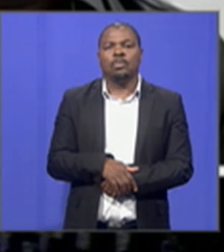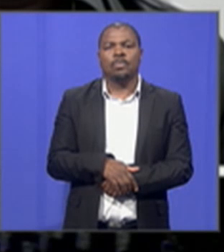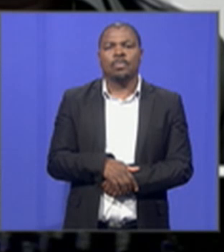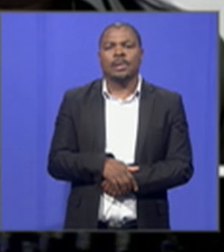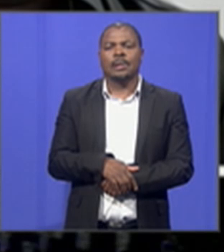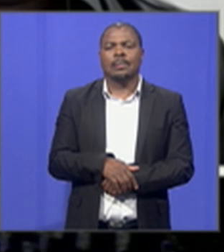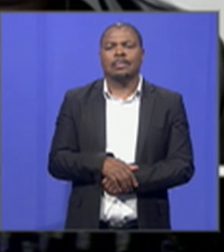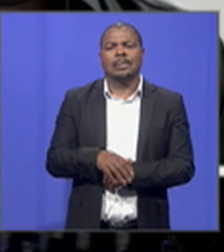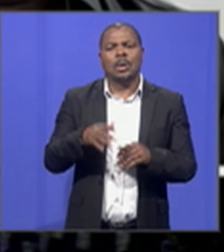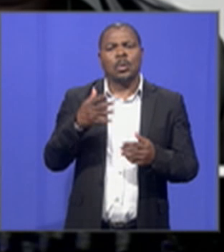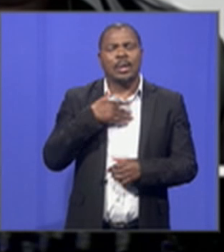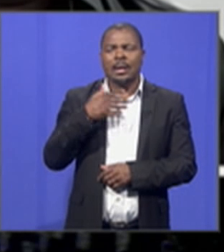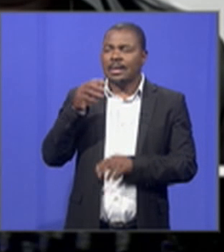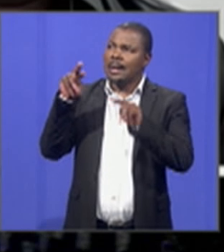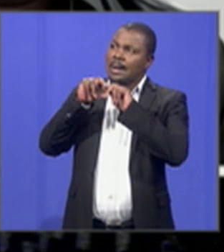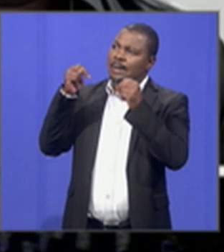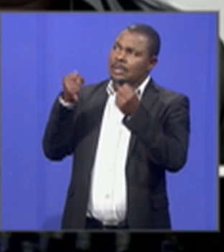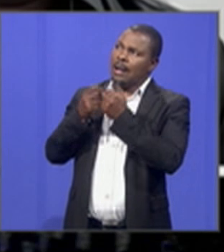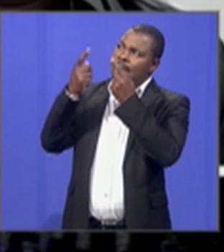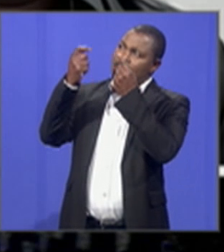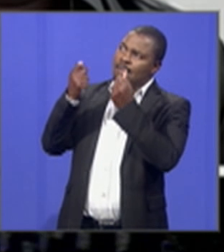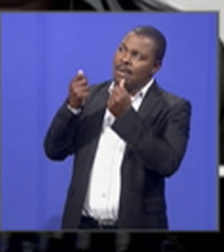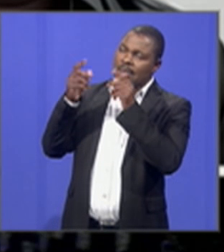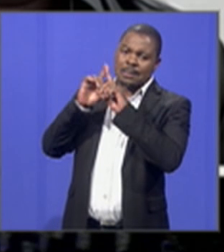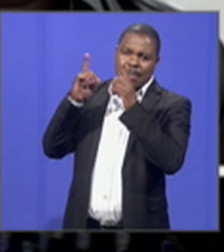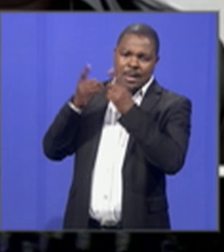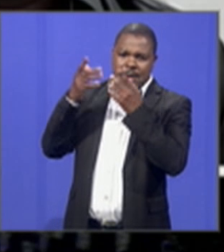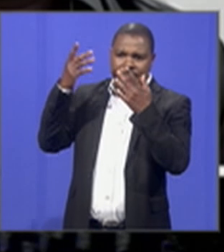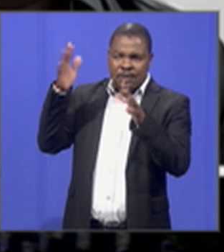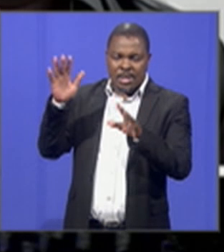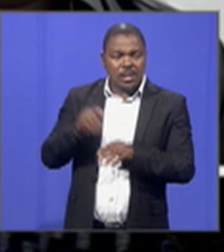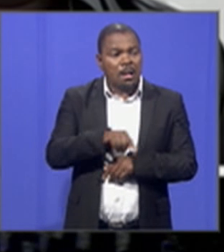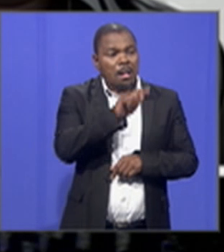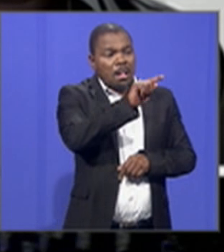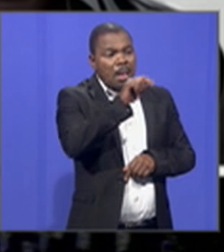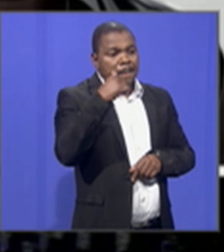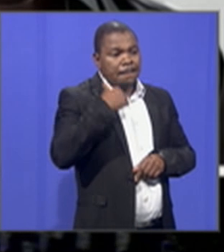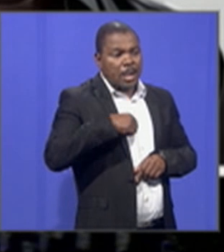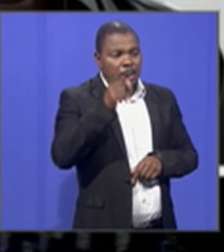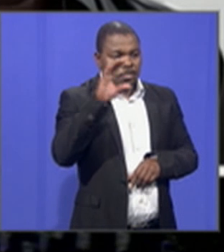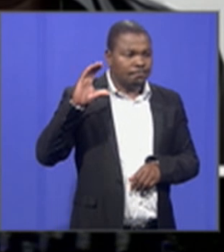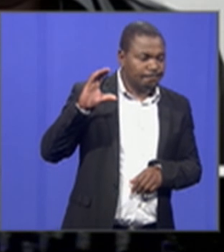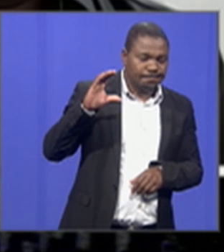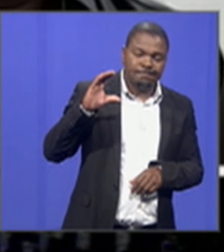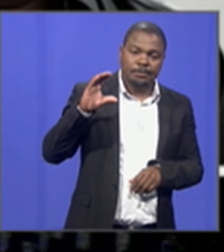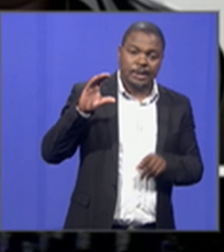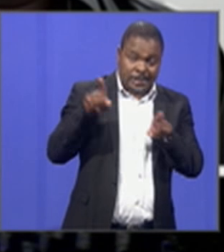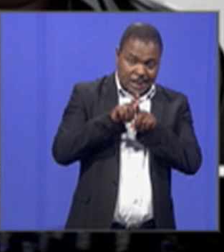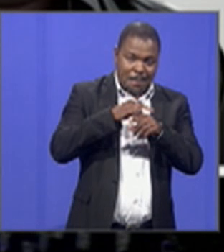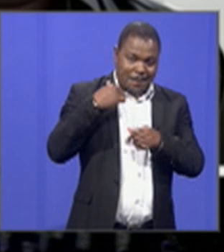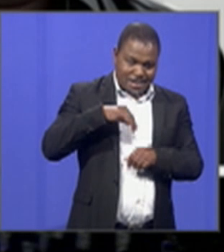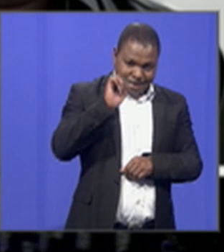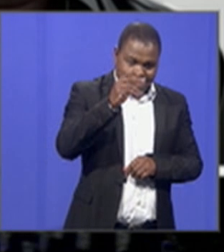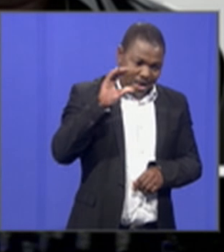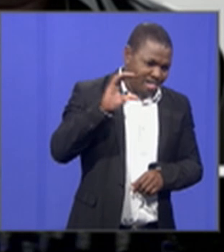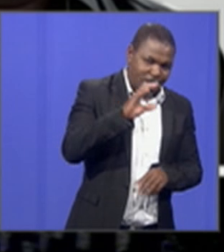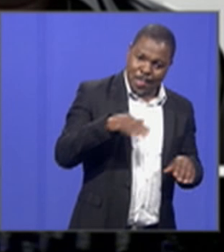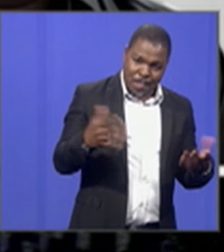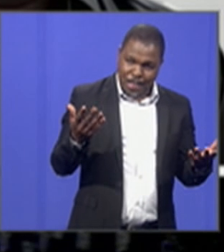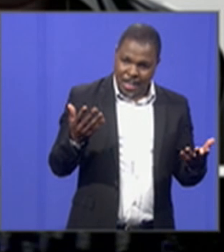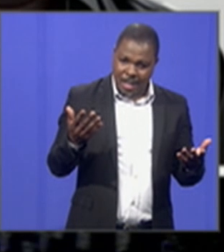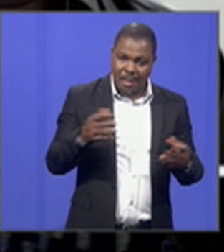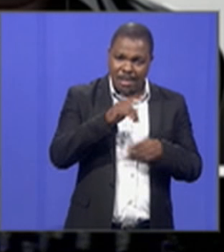tše dingwe re bone kgoro ya bosetšhaba ya matlotlo e swara matlotlo a mebasepala ye mmalwa go rala le naga go balwa le mmasepala wa gabo lena gomme